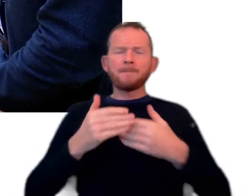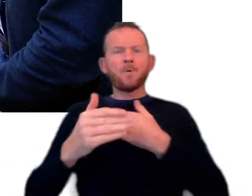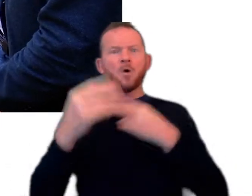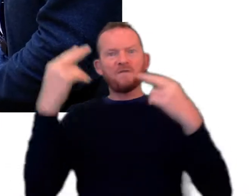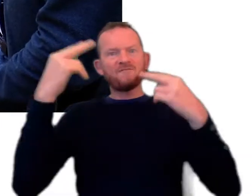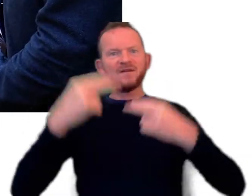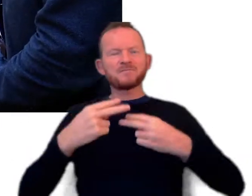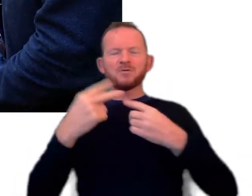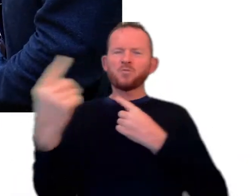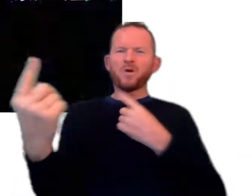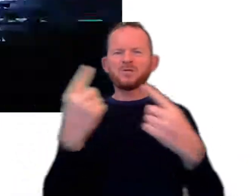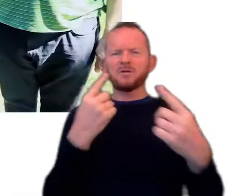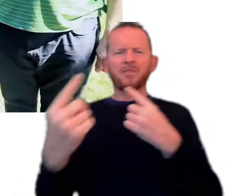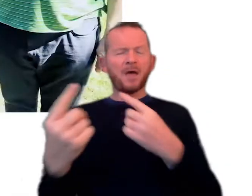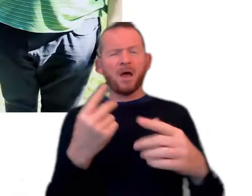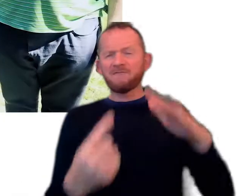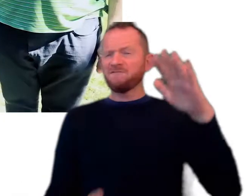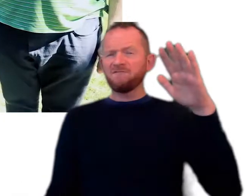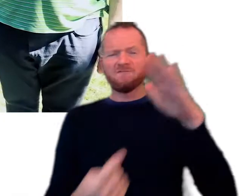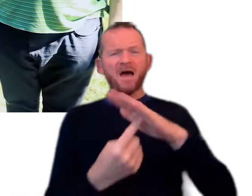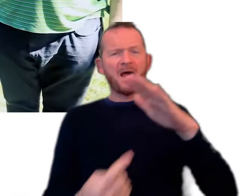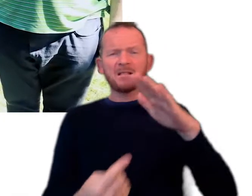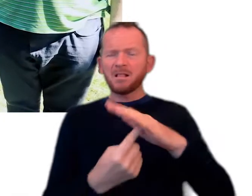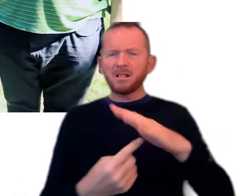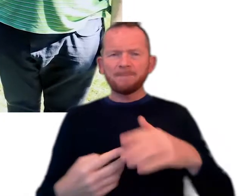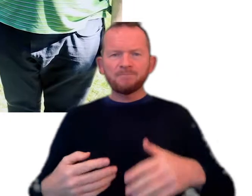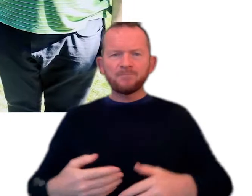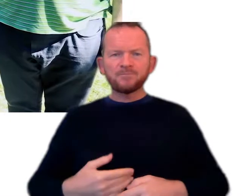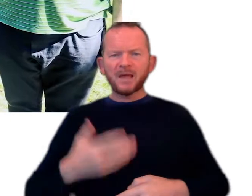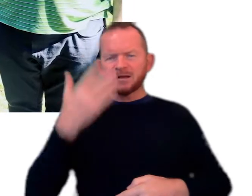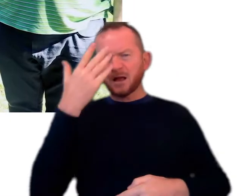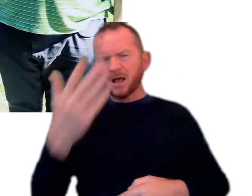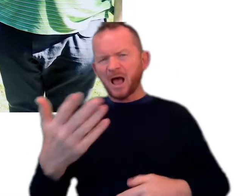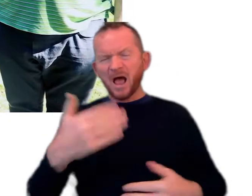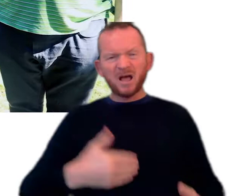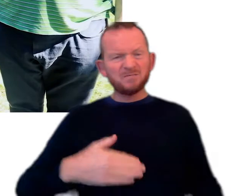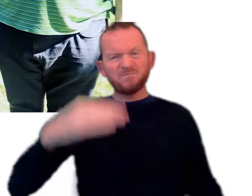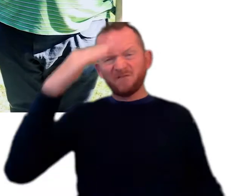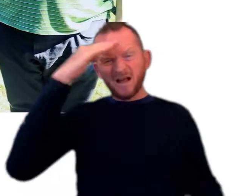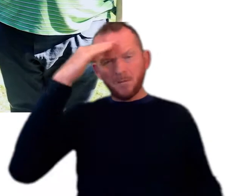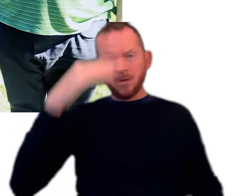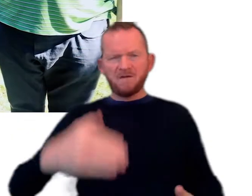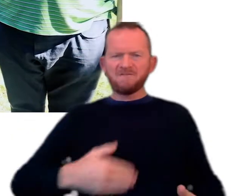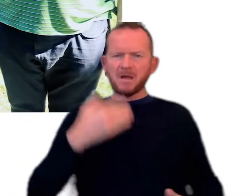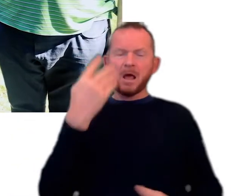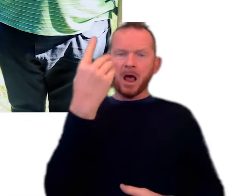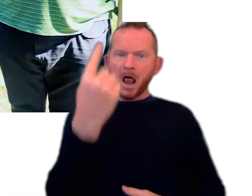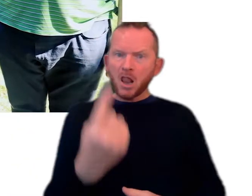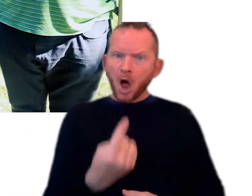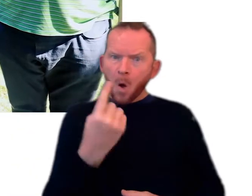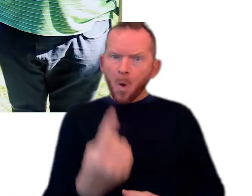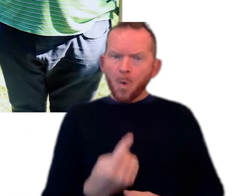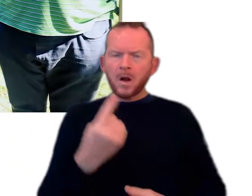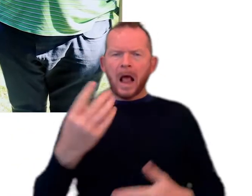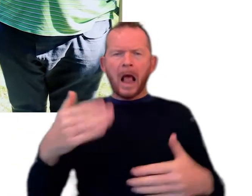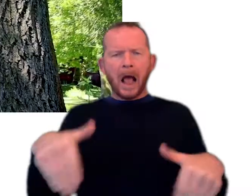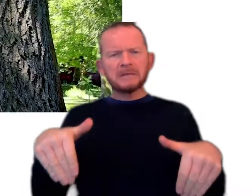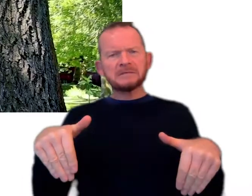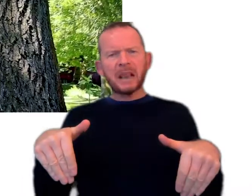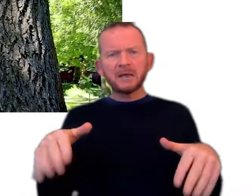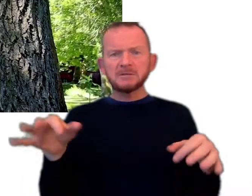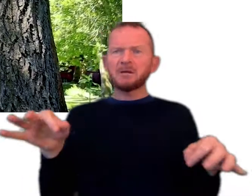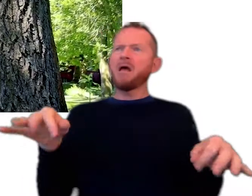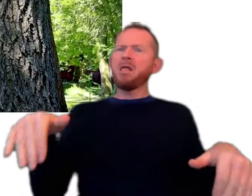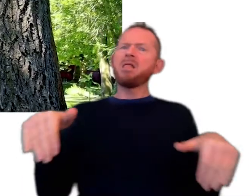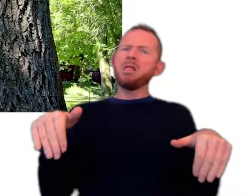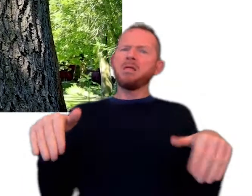another is so vital, because I don't know about you, I am sick of feeling alone. I'm sick of feeling isolated. With